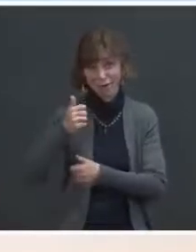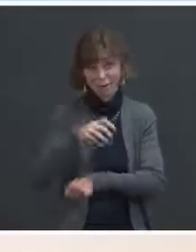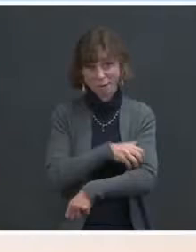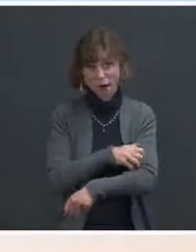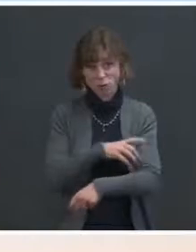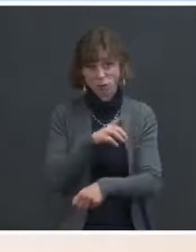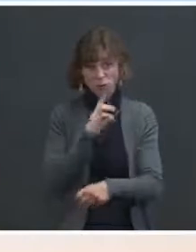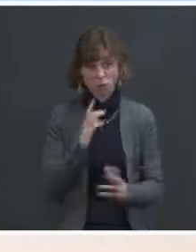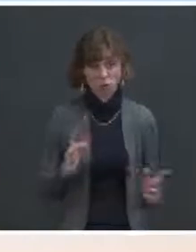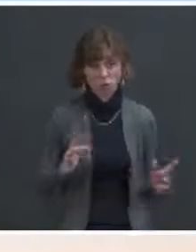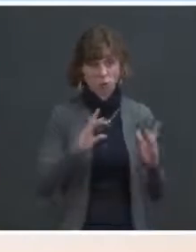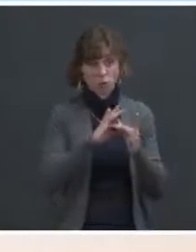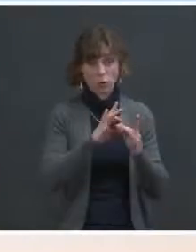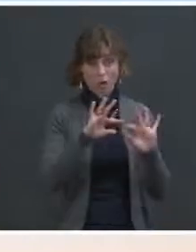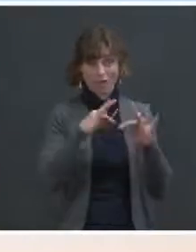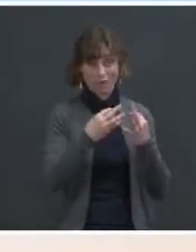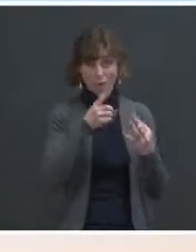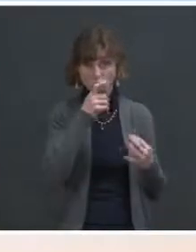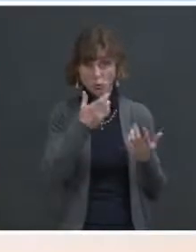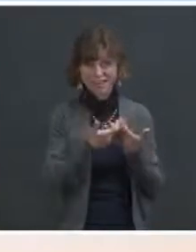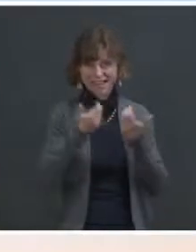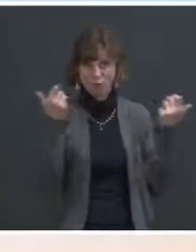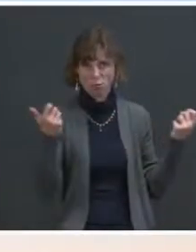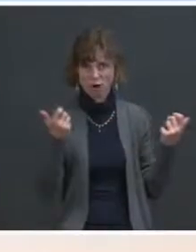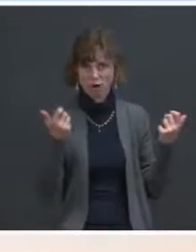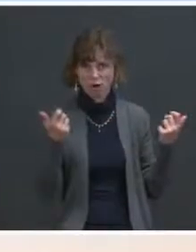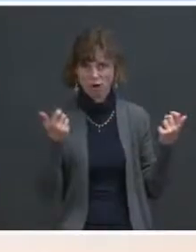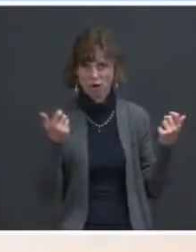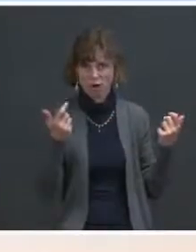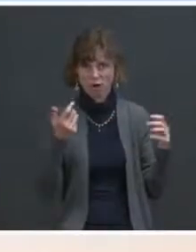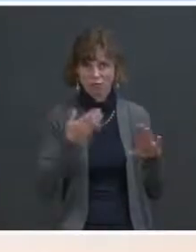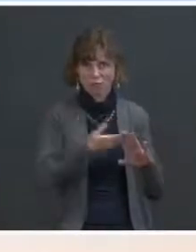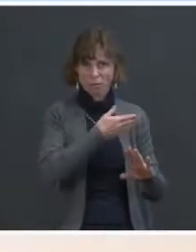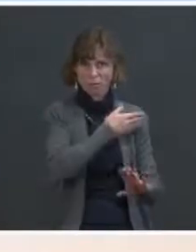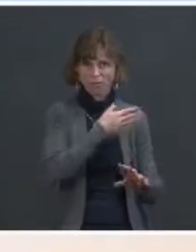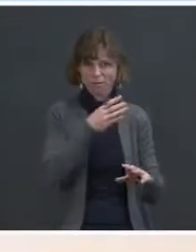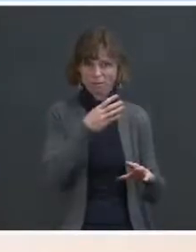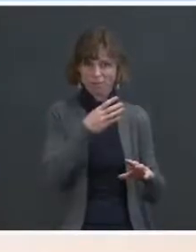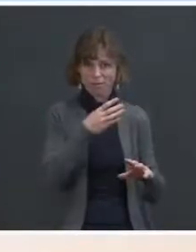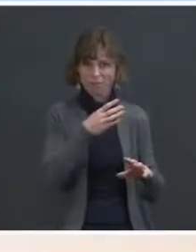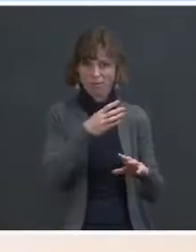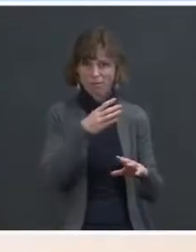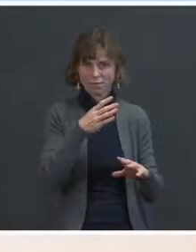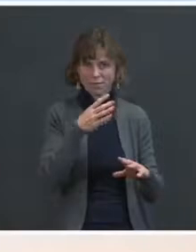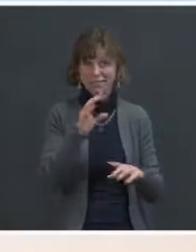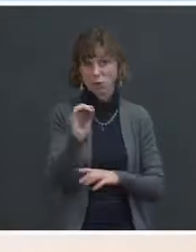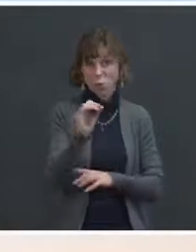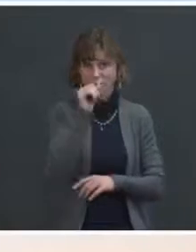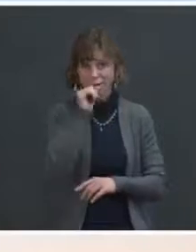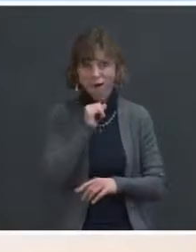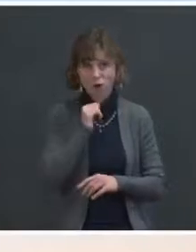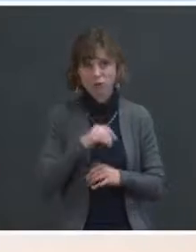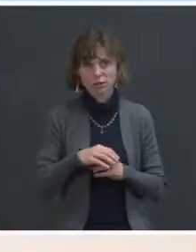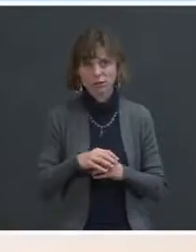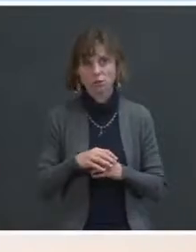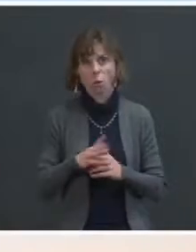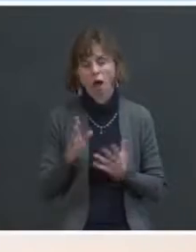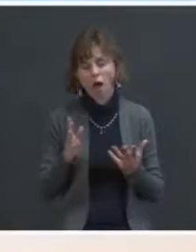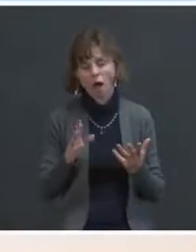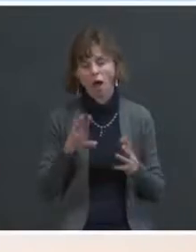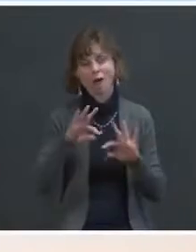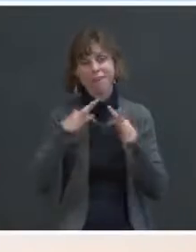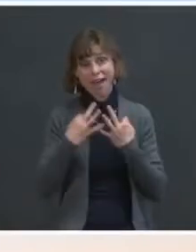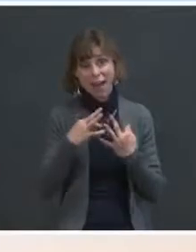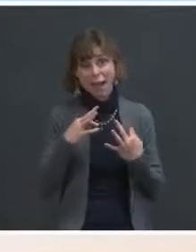separated under zero tolerance? Well, that certainly outside bill. of the Family Reunification